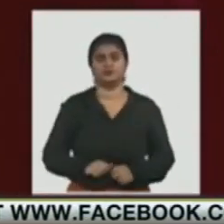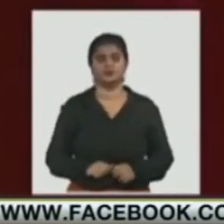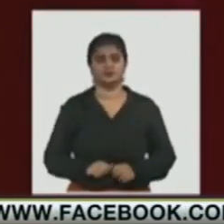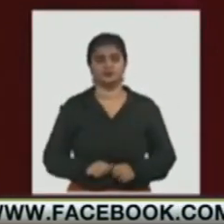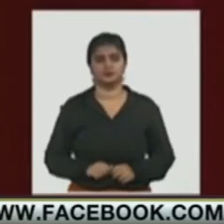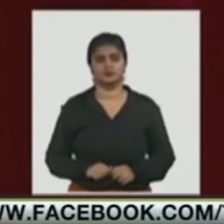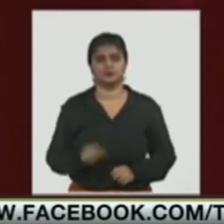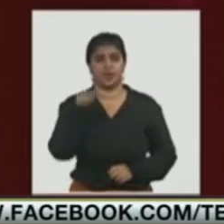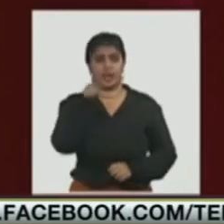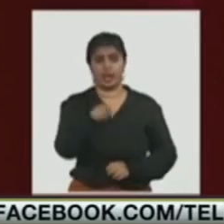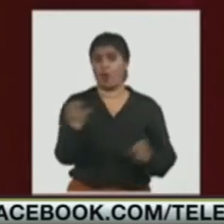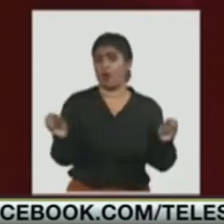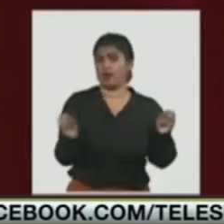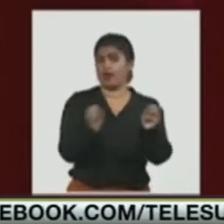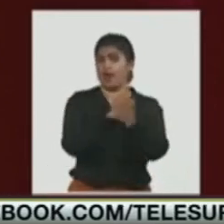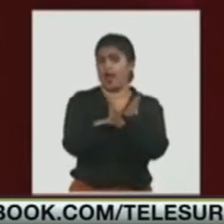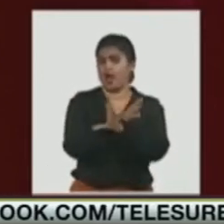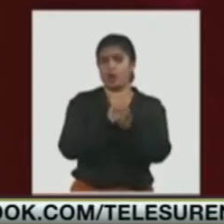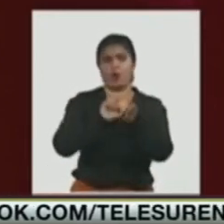internet platforms.